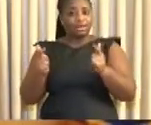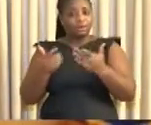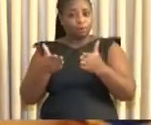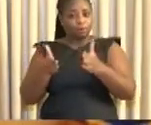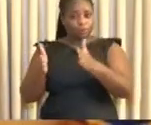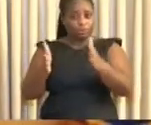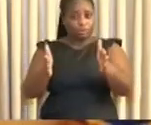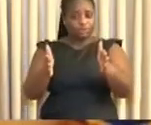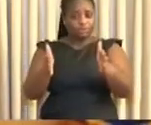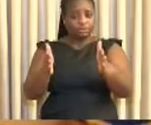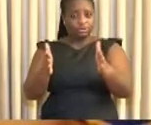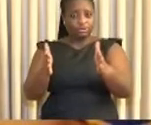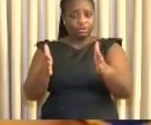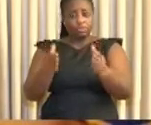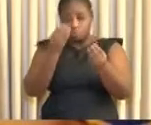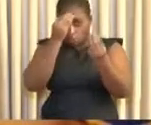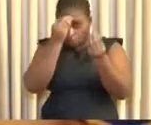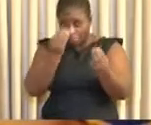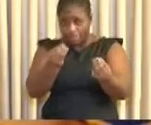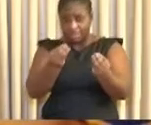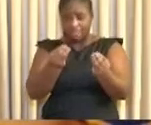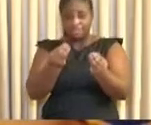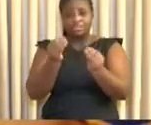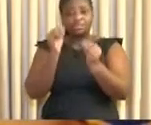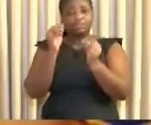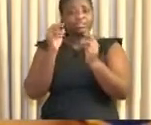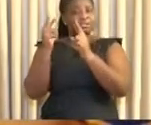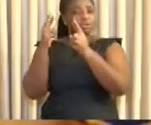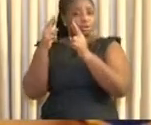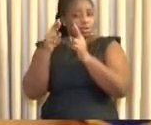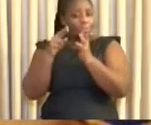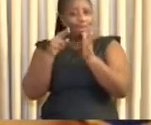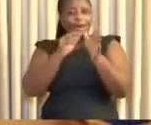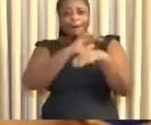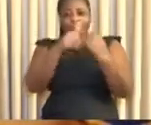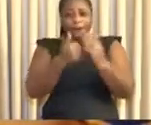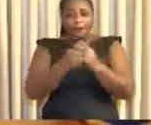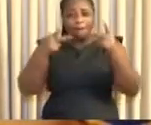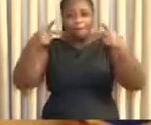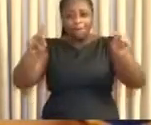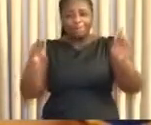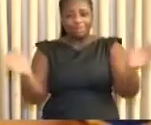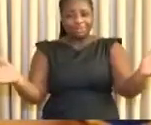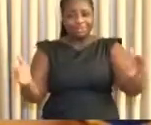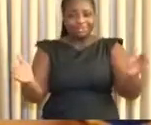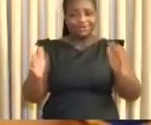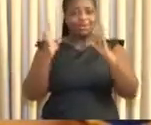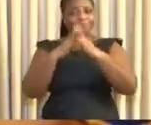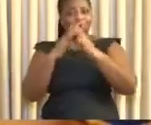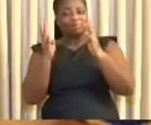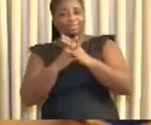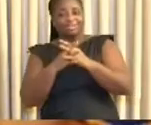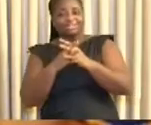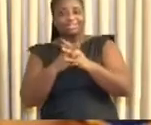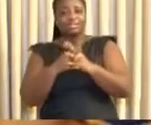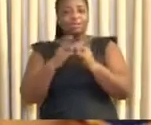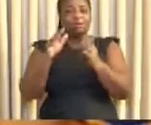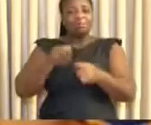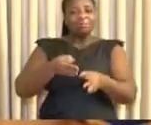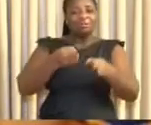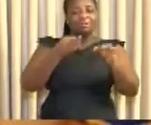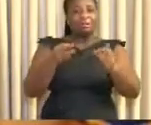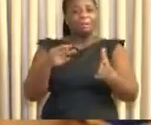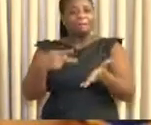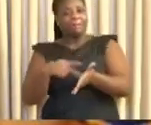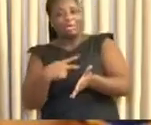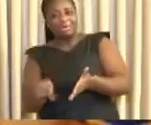In here, I'm referring to the suspension of all public gatherings, including conferences, workshops, funerals,